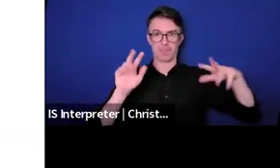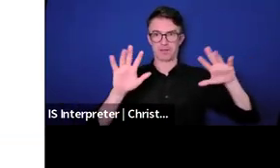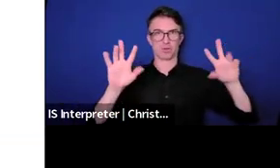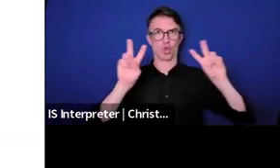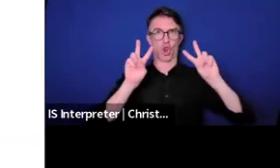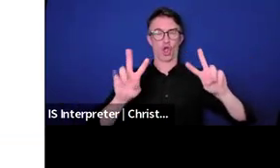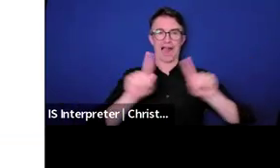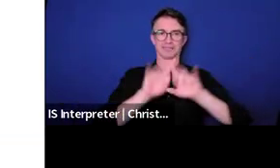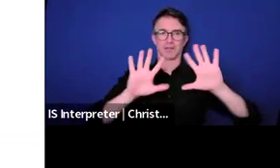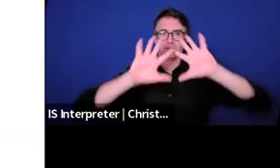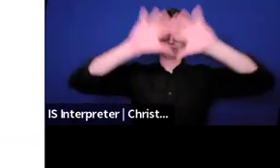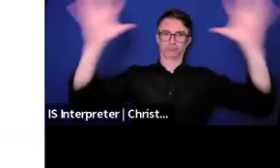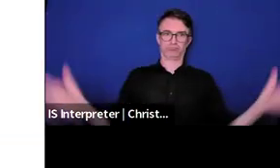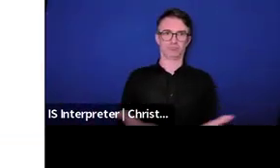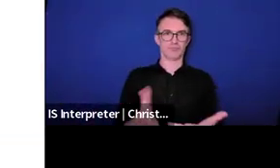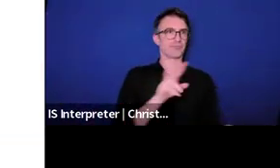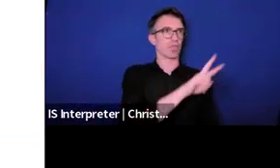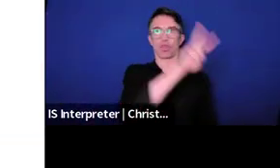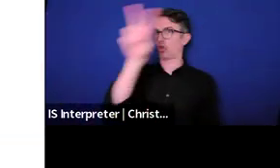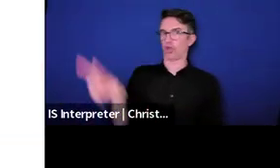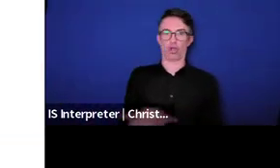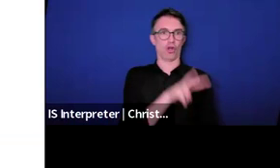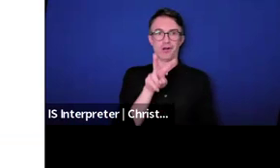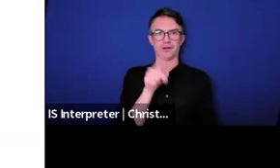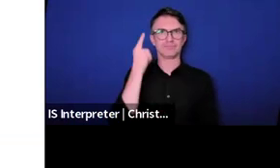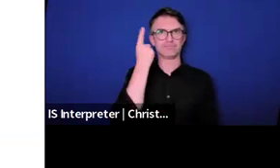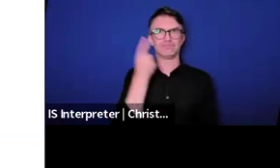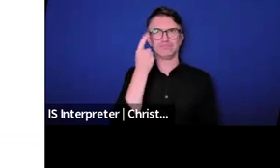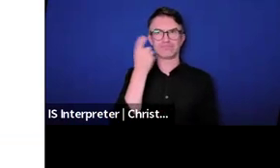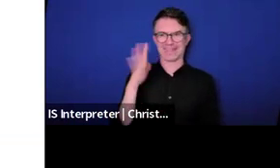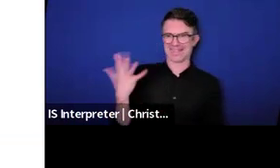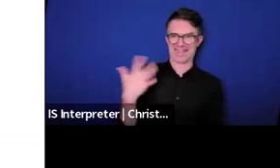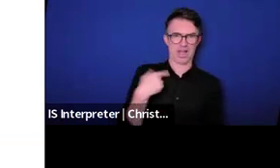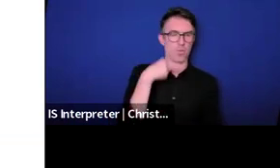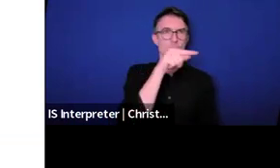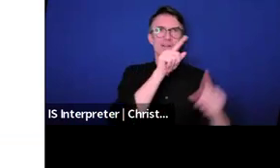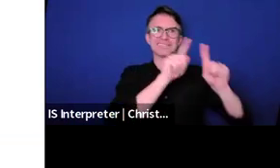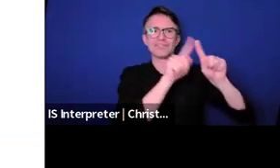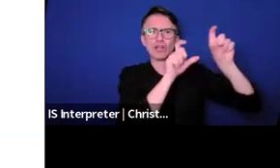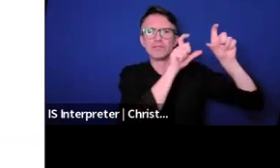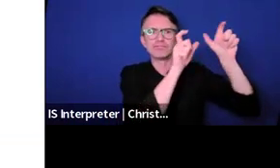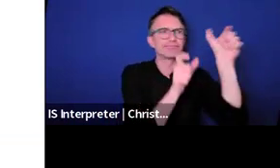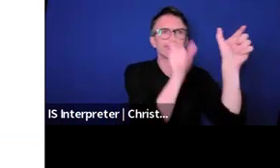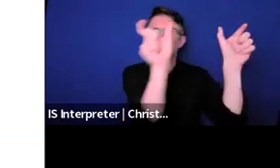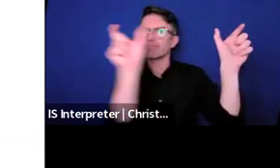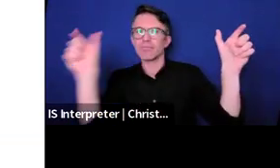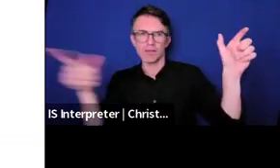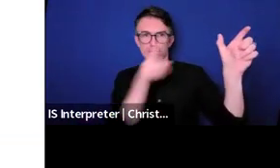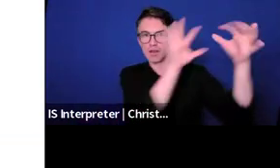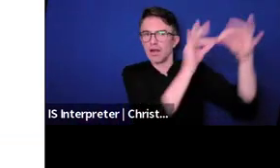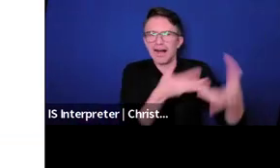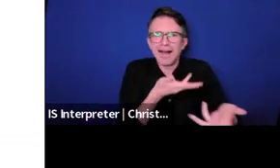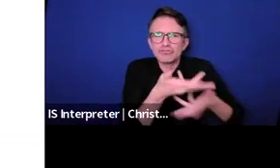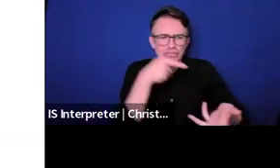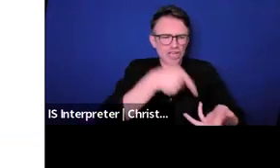of based services logic based on services to one that looks at individuals' needs and rights throughout